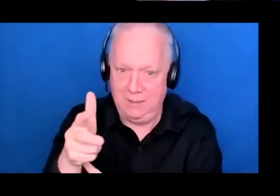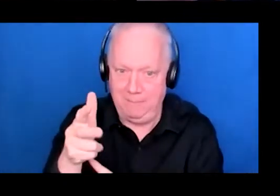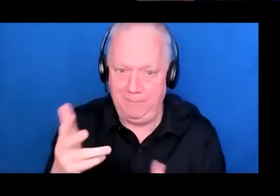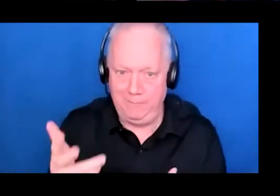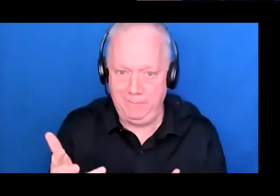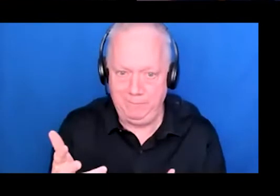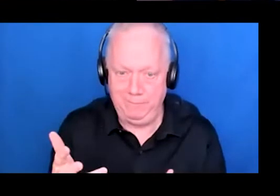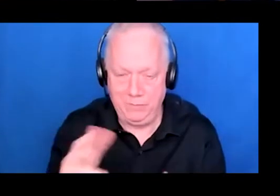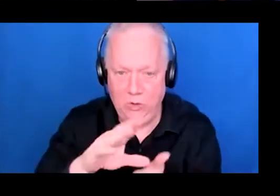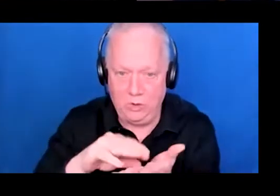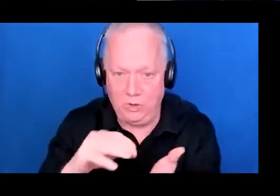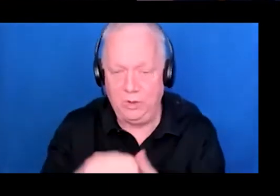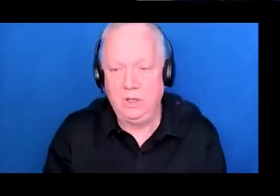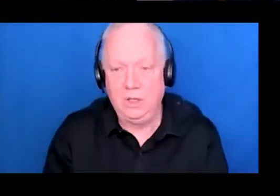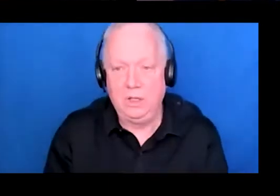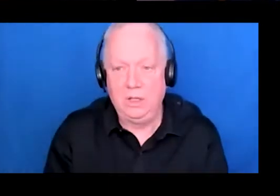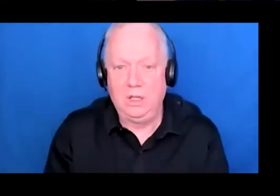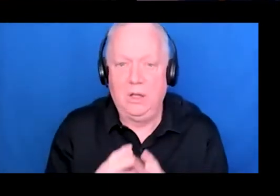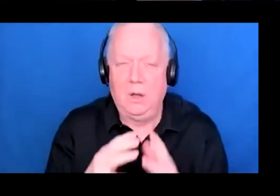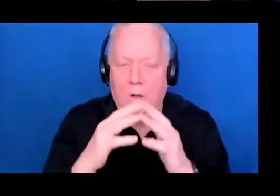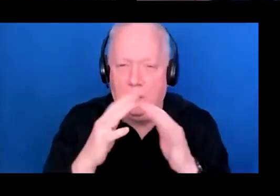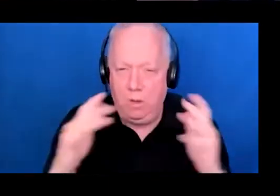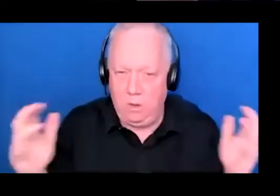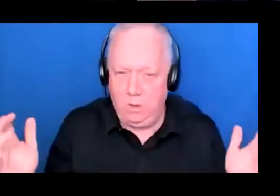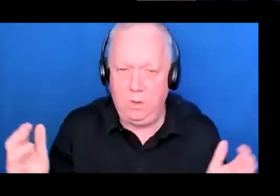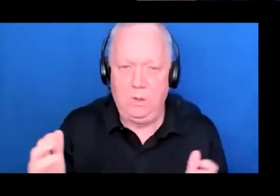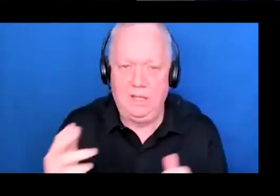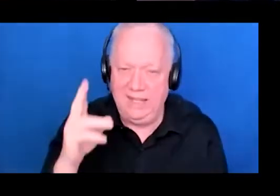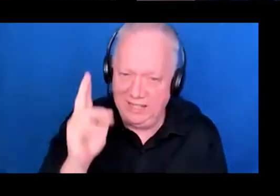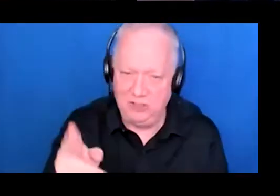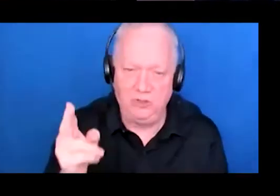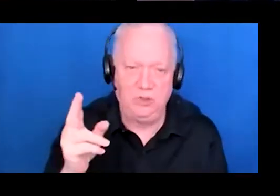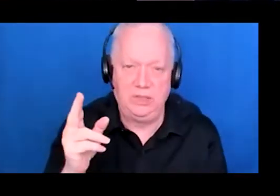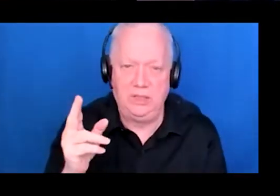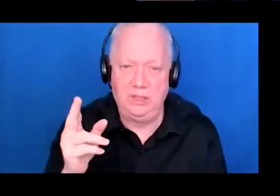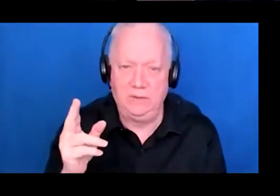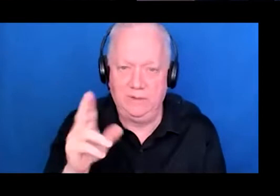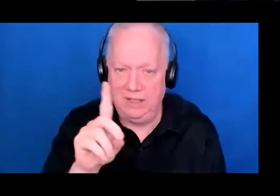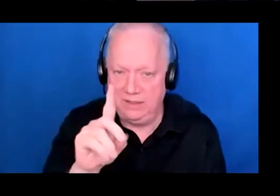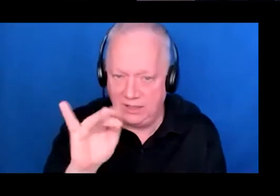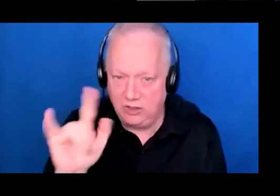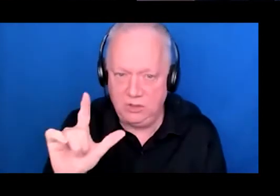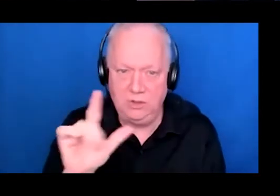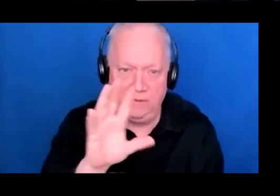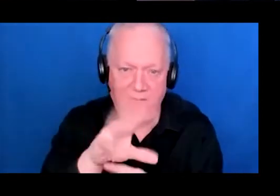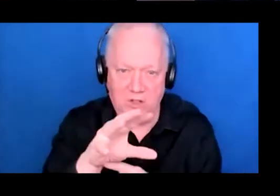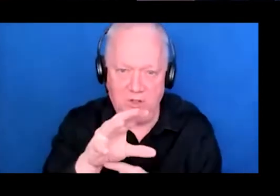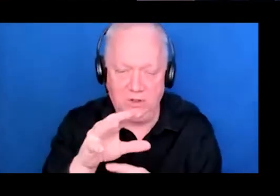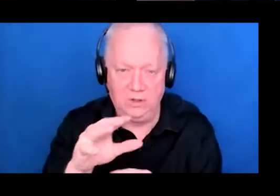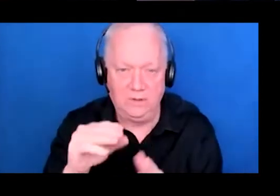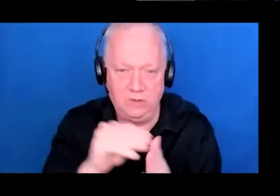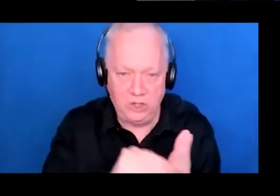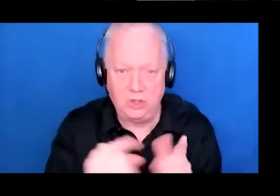a camcorder. So there's a whole history of digital video footage. And also